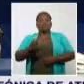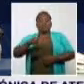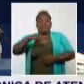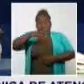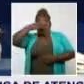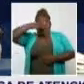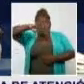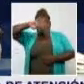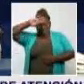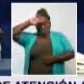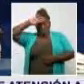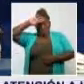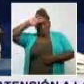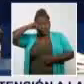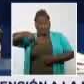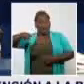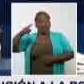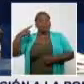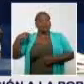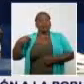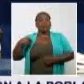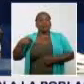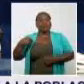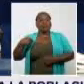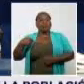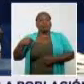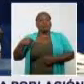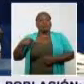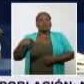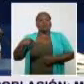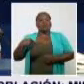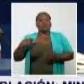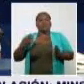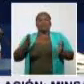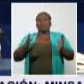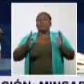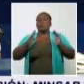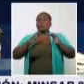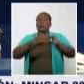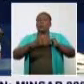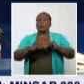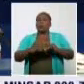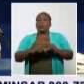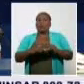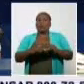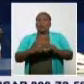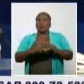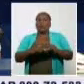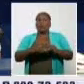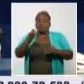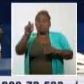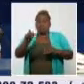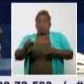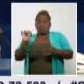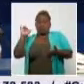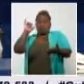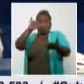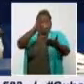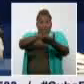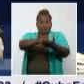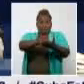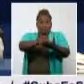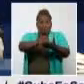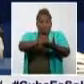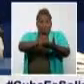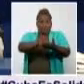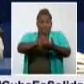In our country yesterday there were no entries of foreigners. Therefore, there is